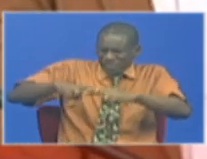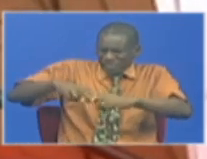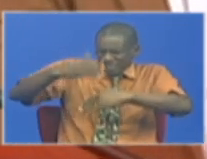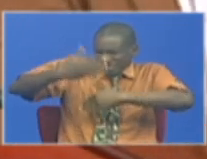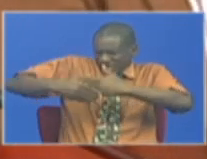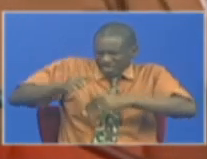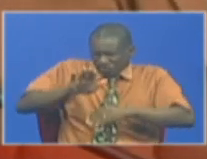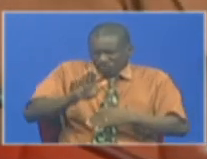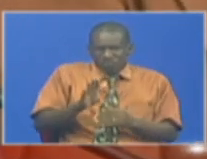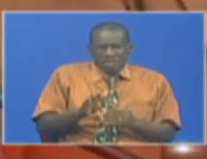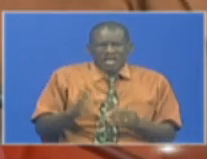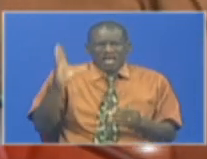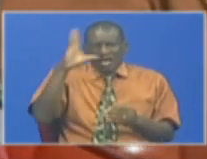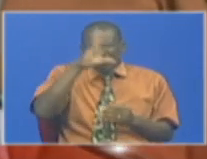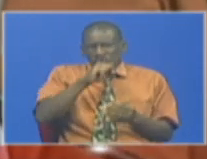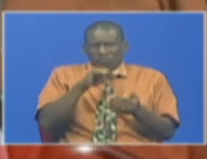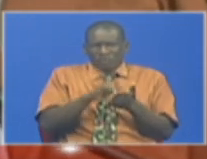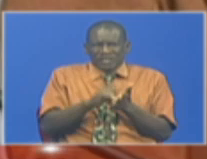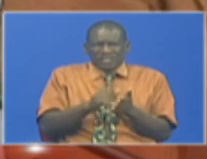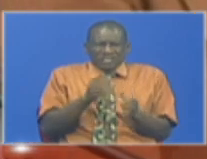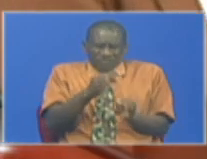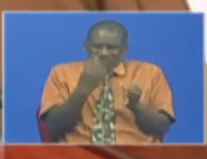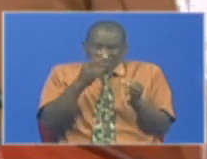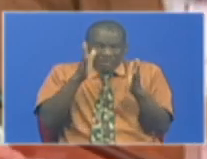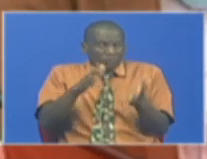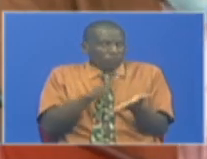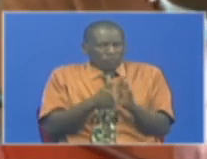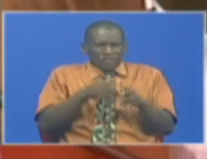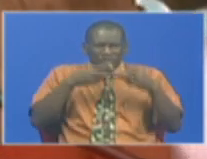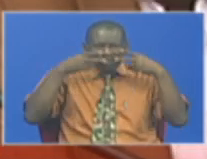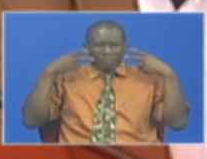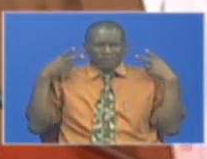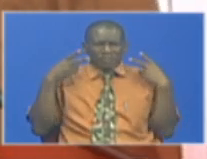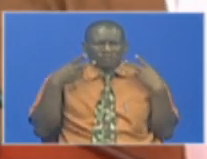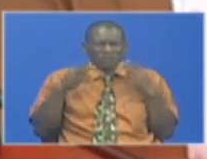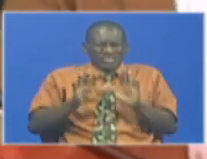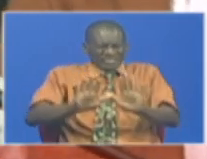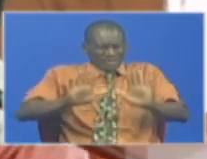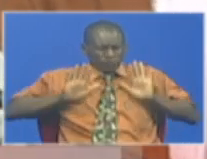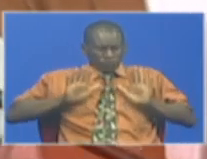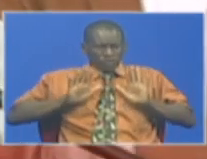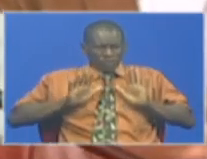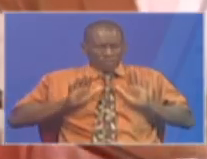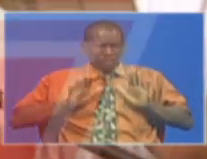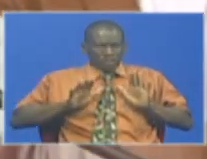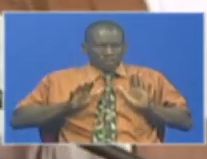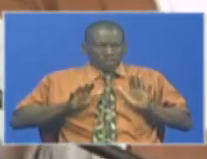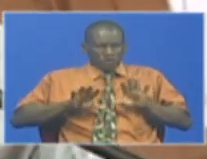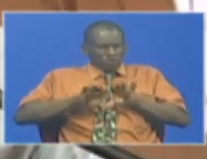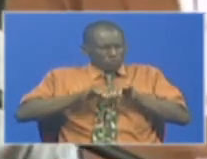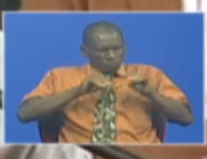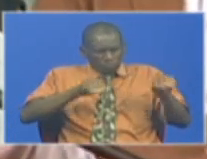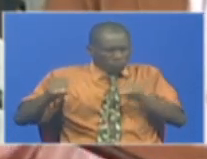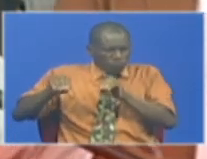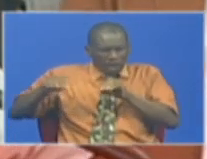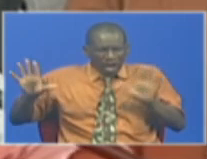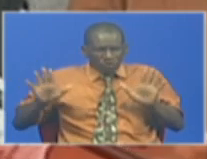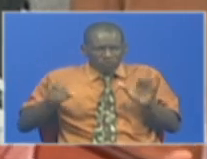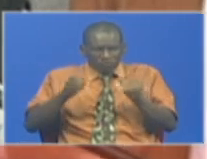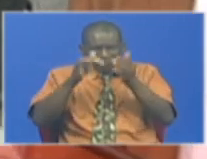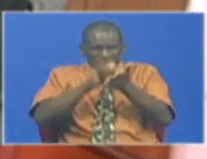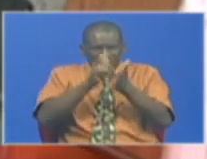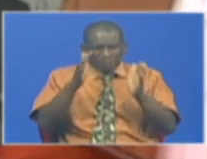to you. Kwanza ukimwona hana mask, go away. You know? Just move away from that